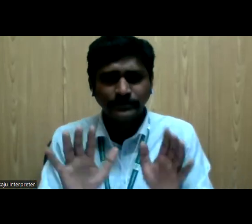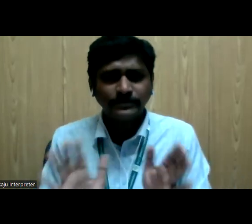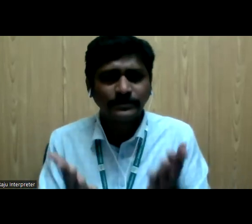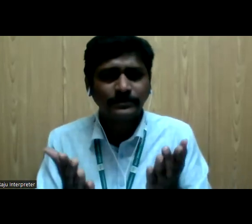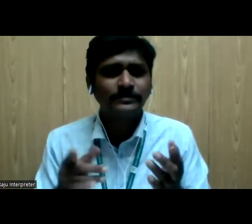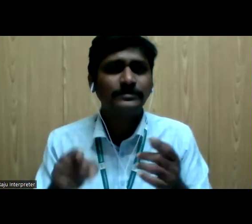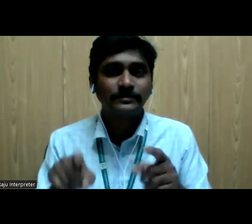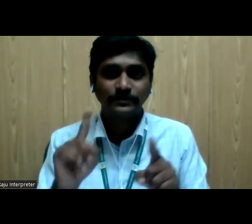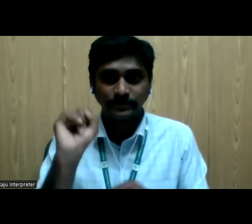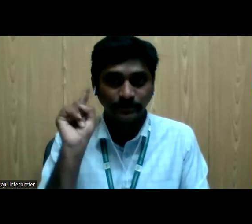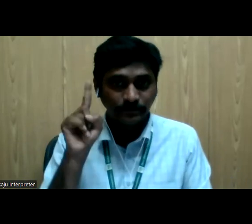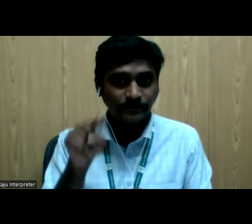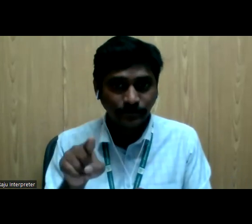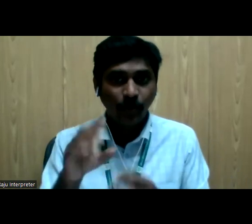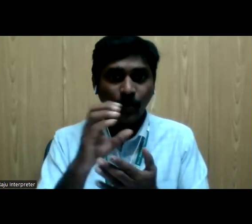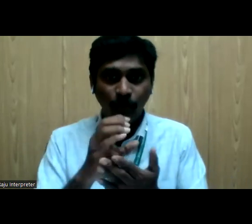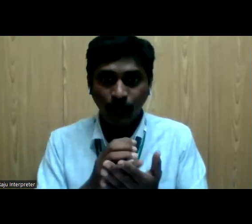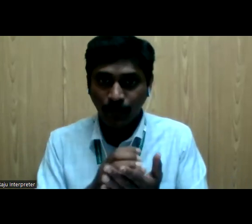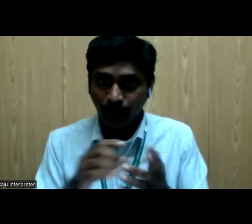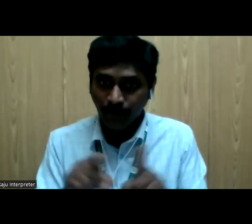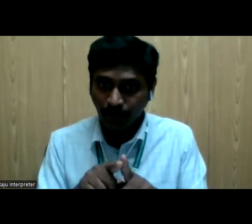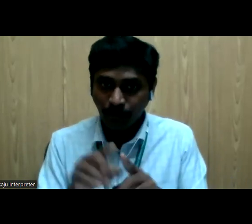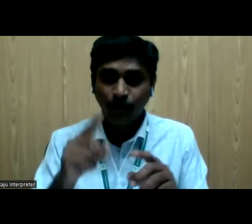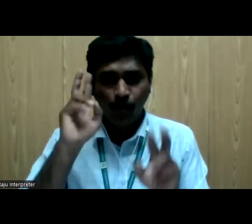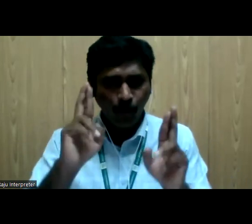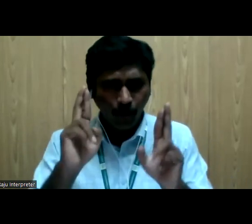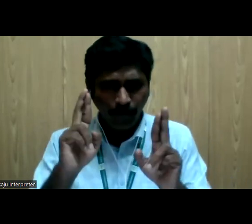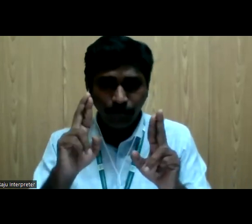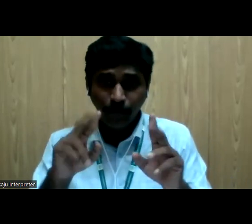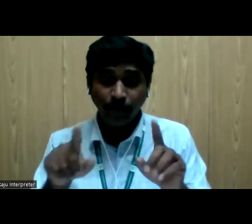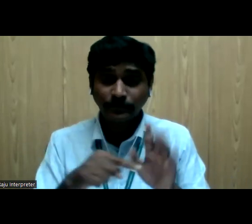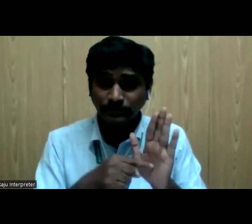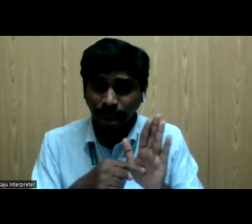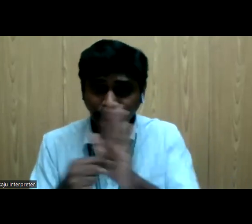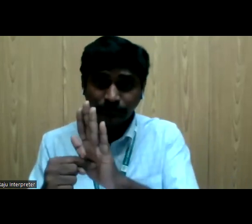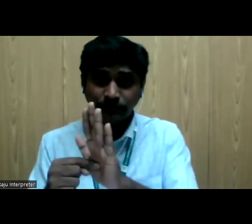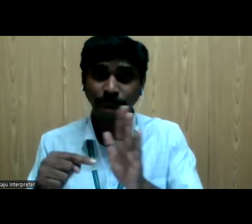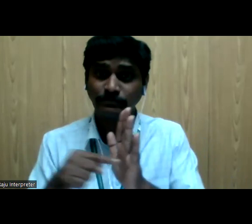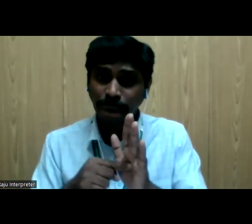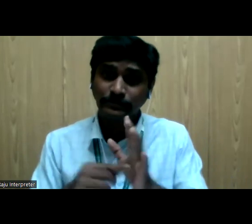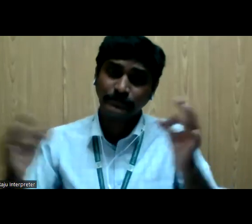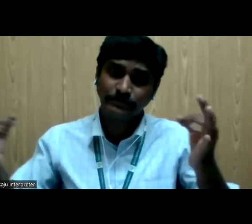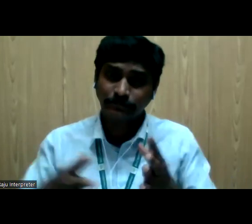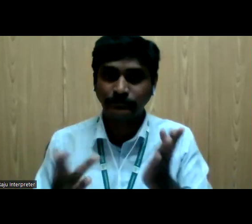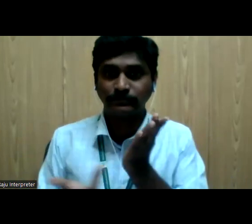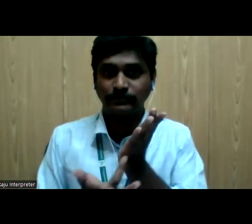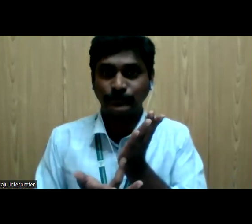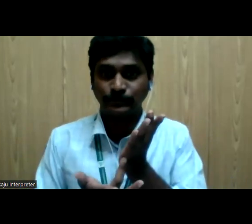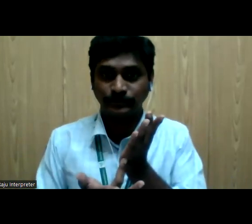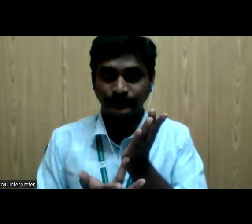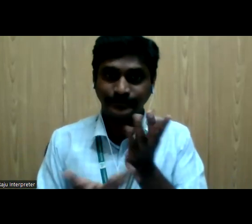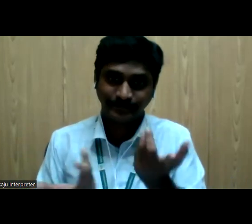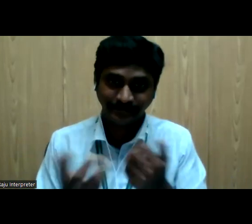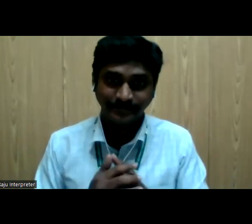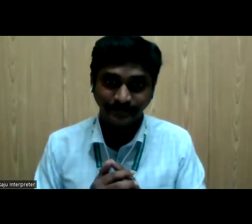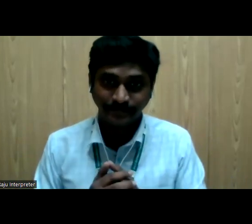of the country in due course, and hopefully bring it out as a national digital repository. So